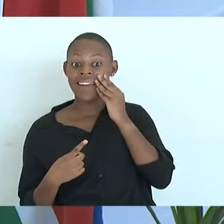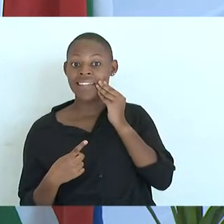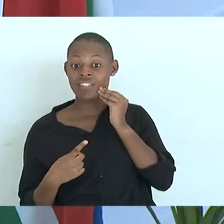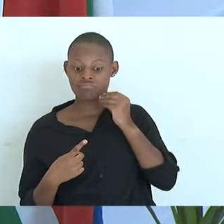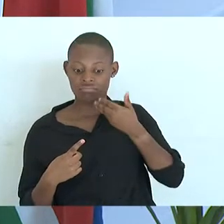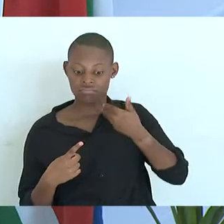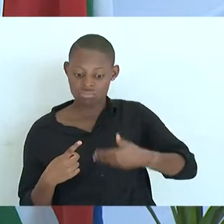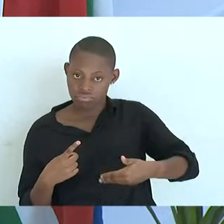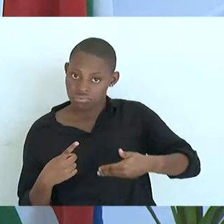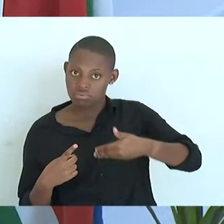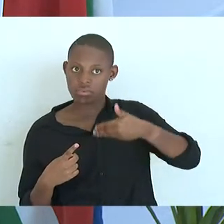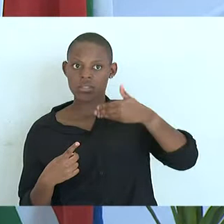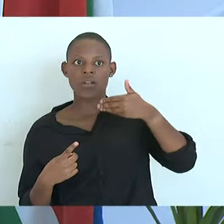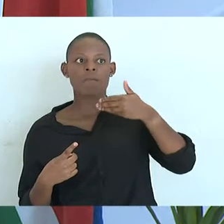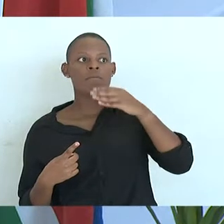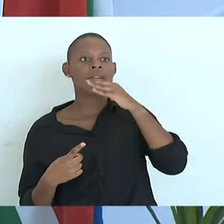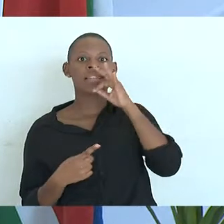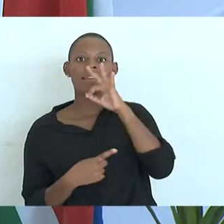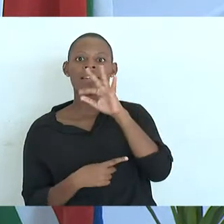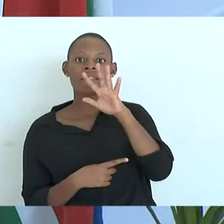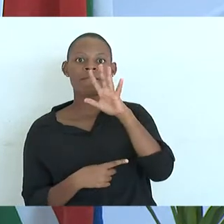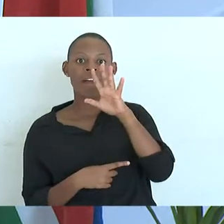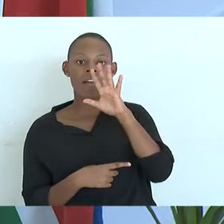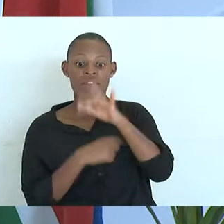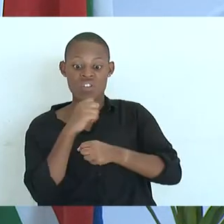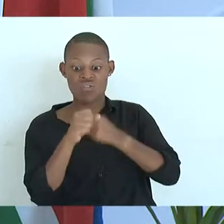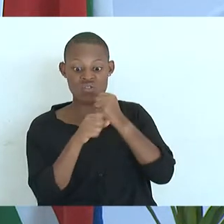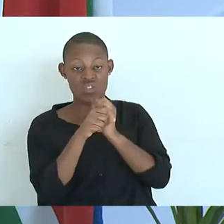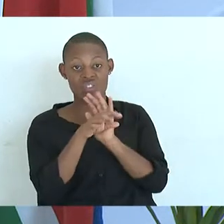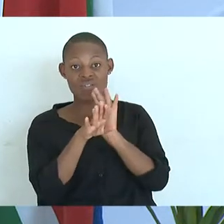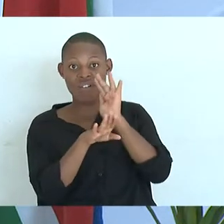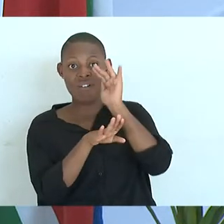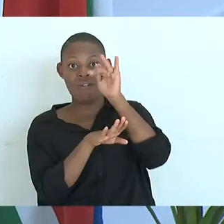laba abangaphezulu ka 35 years